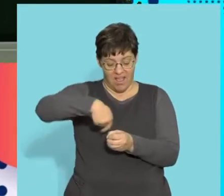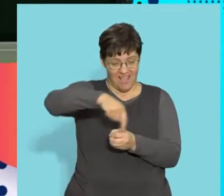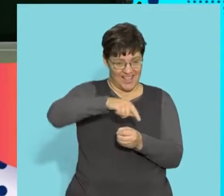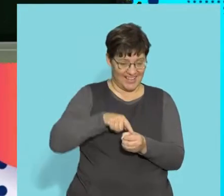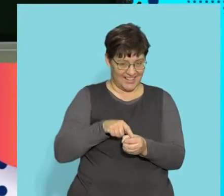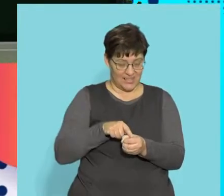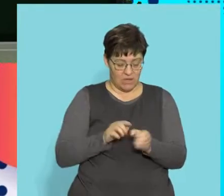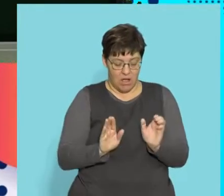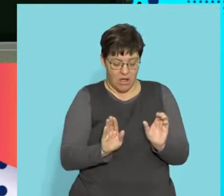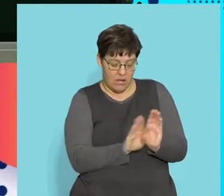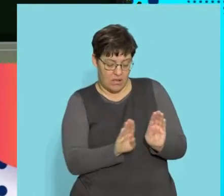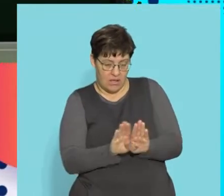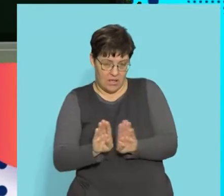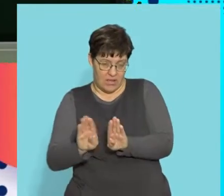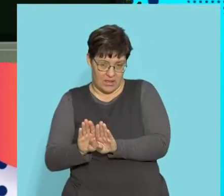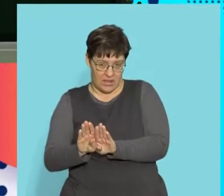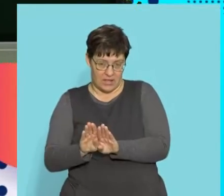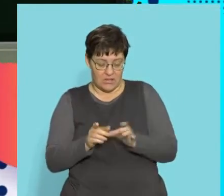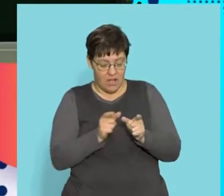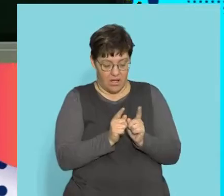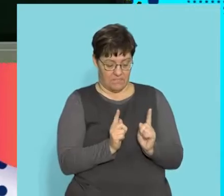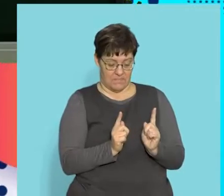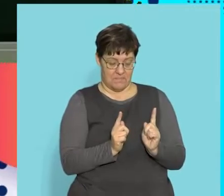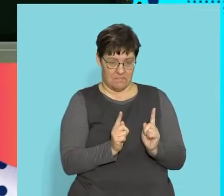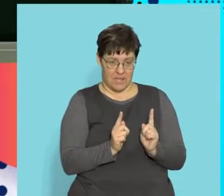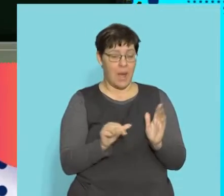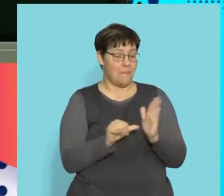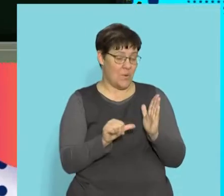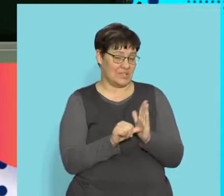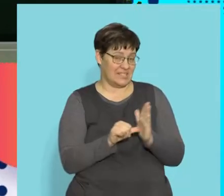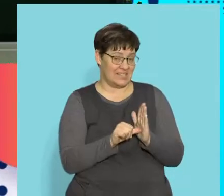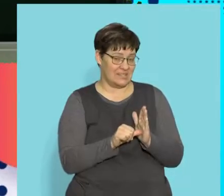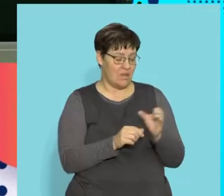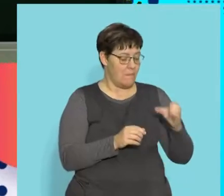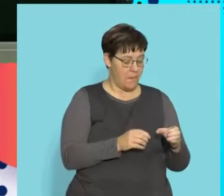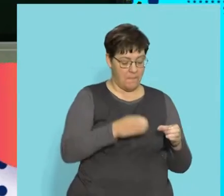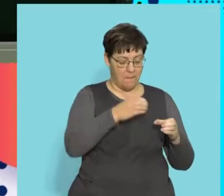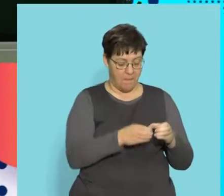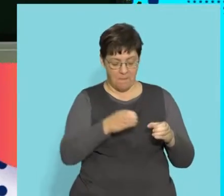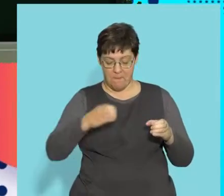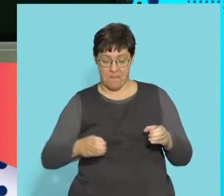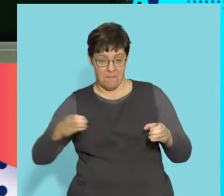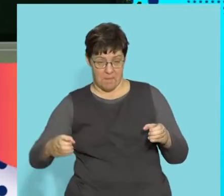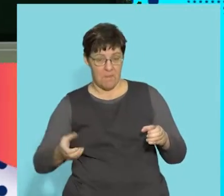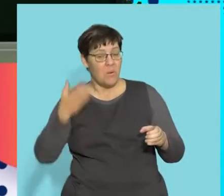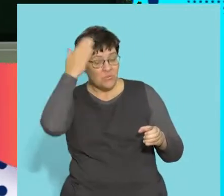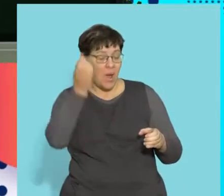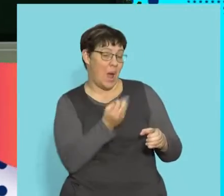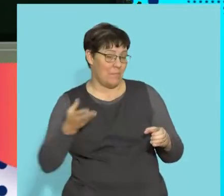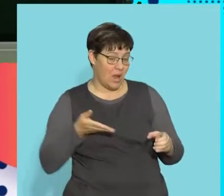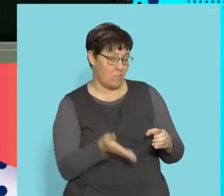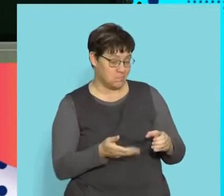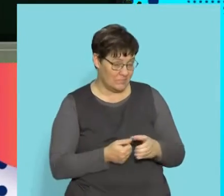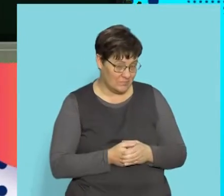Because if I'm packing them tightly next to each other, the widths of the can matter because I need to know how many I'm actually going to fit into the